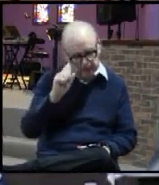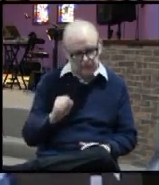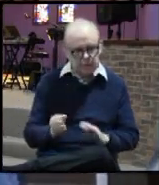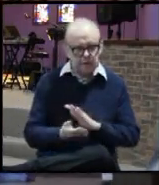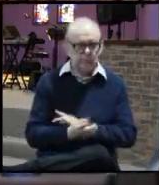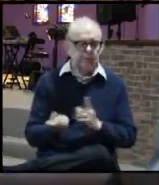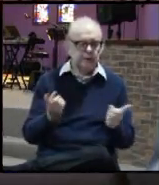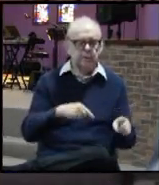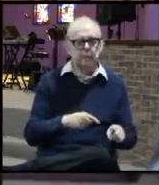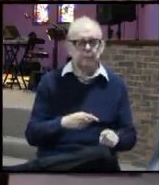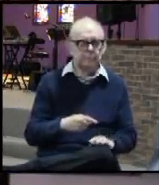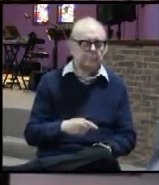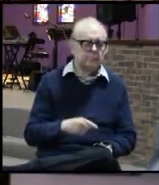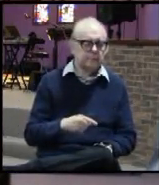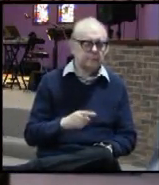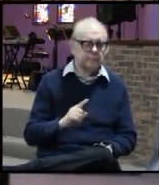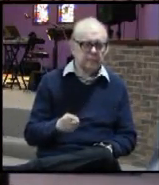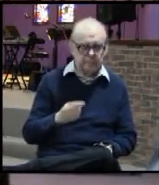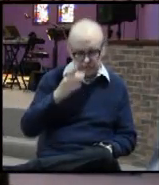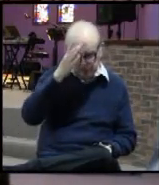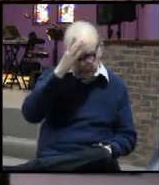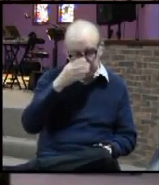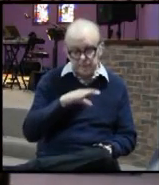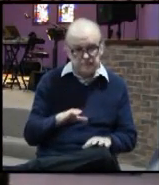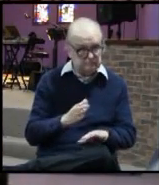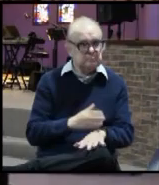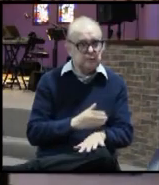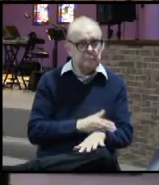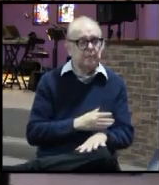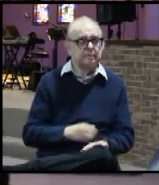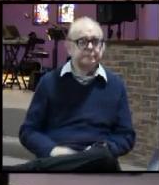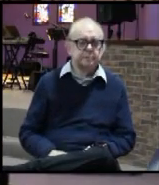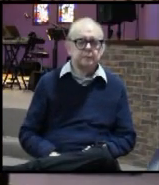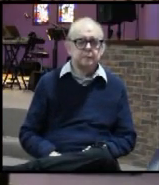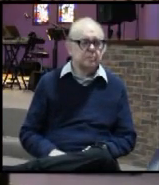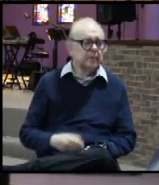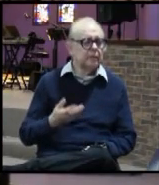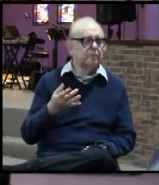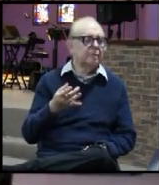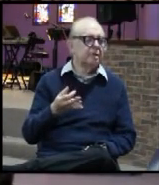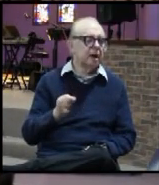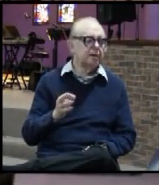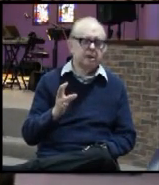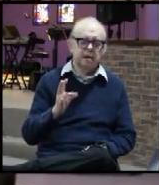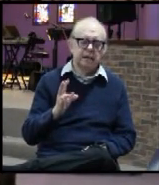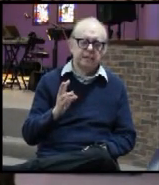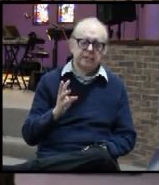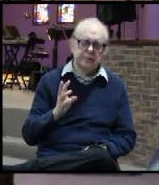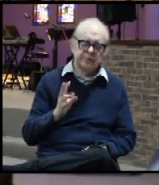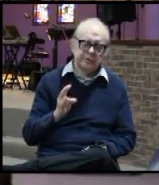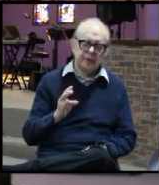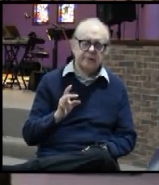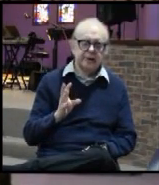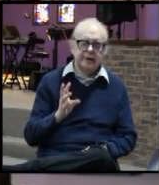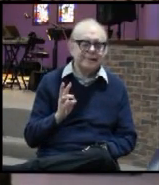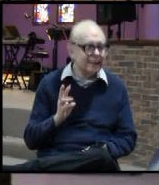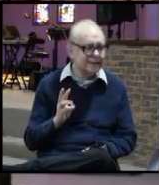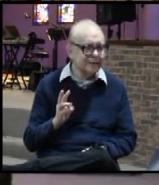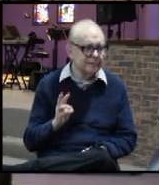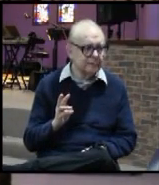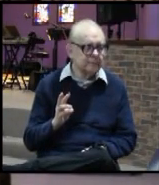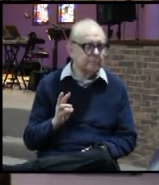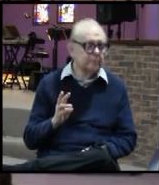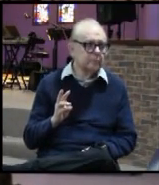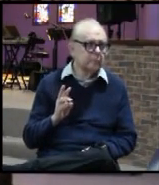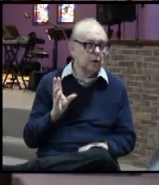said, he's doing better. This was in 1976. He's doing better.